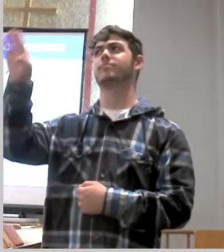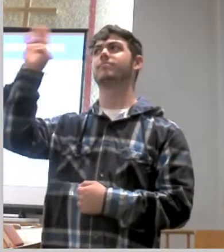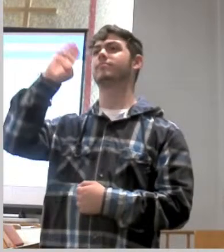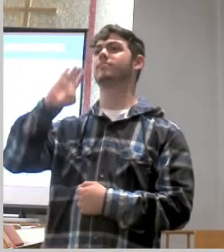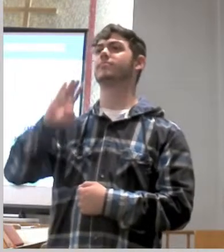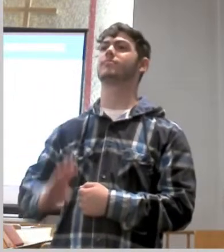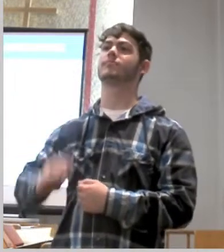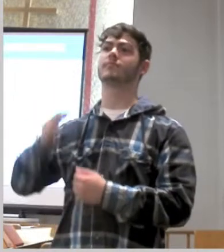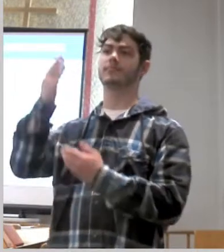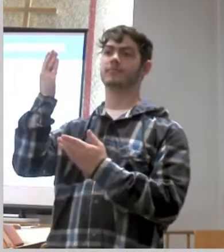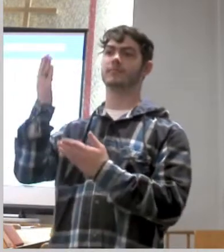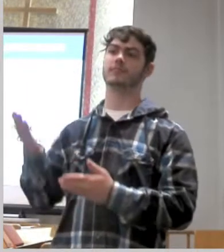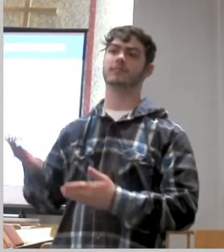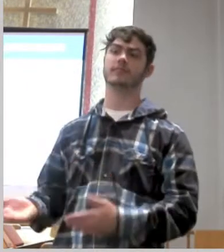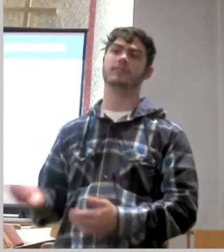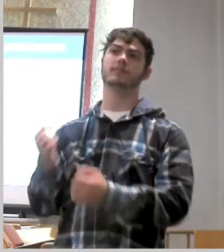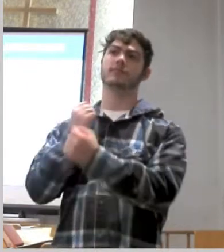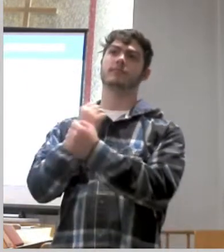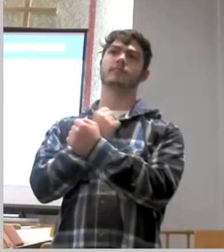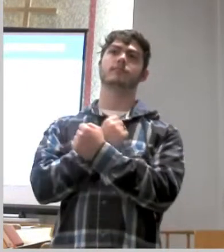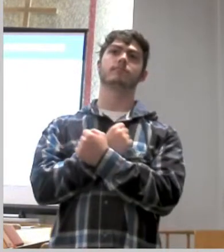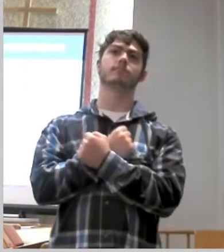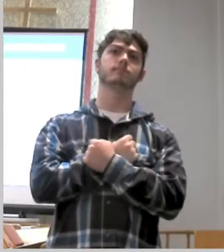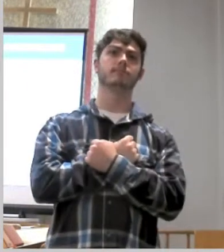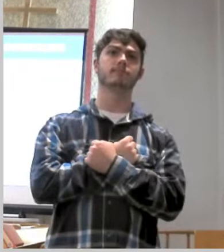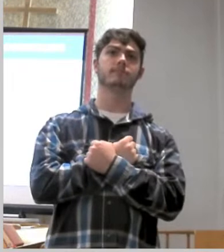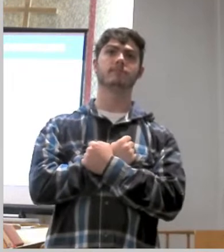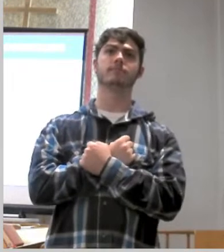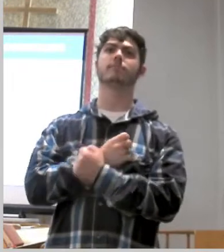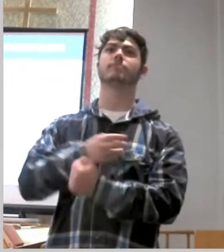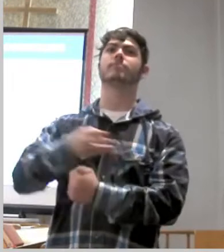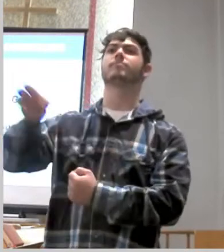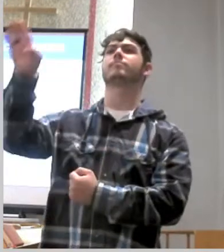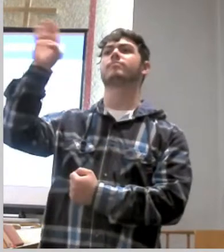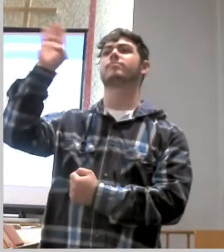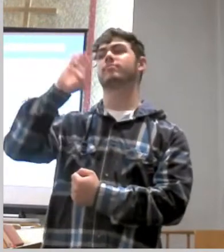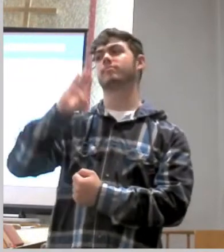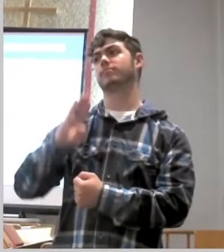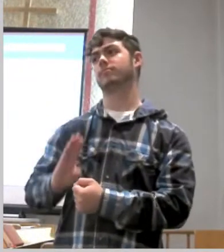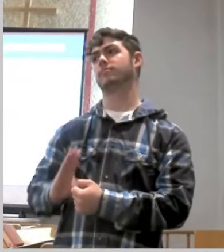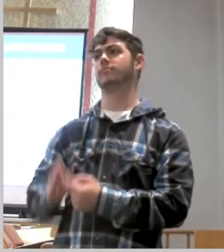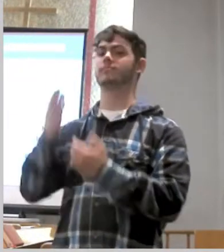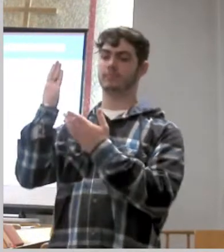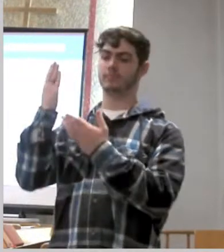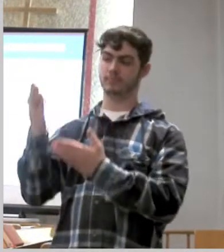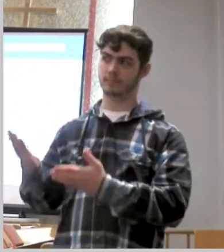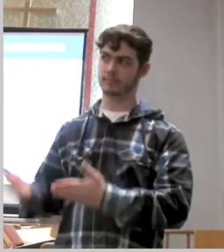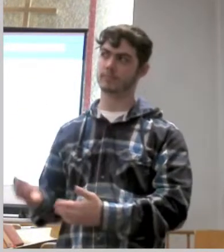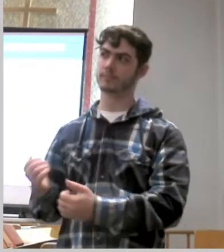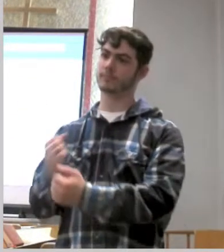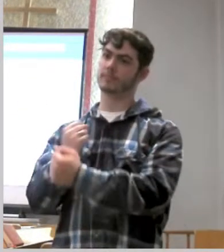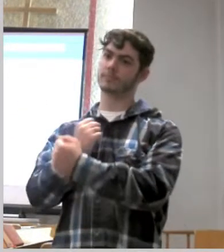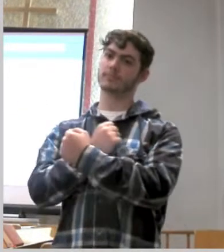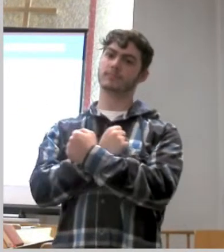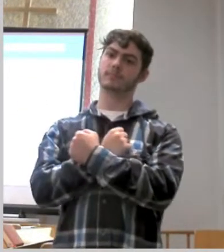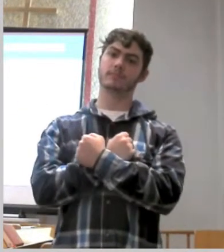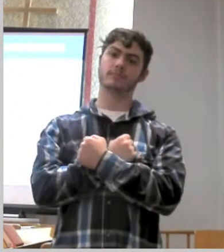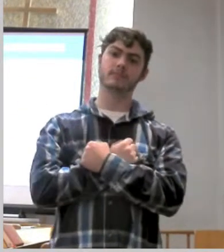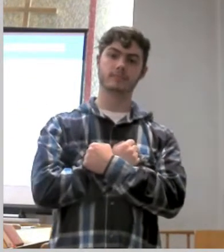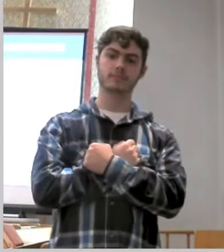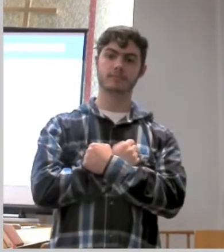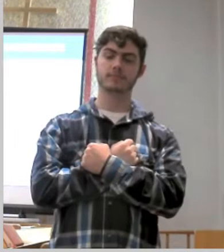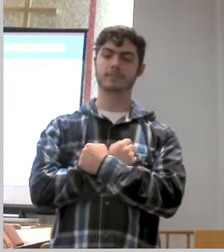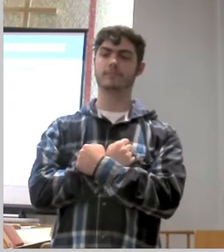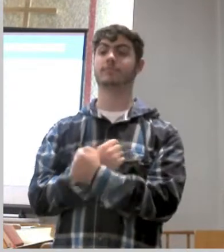for God is love. God is